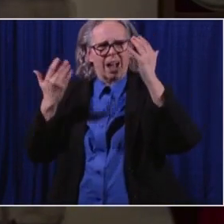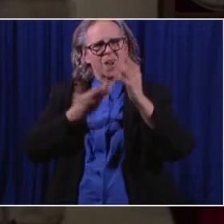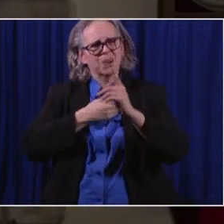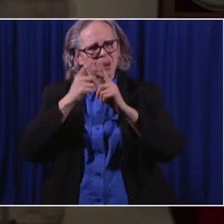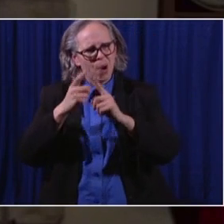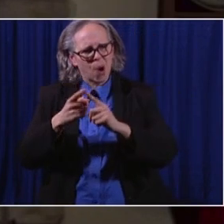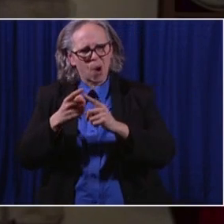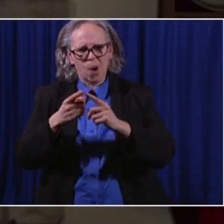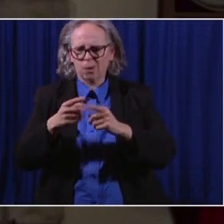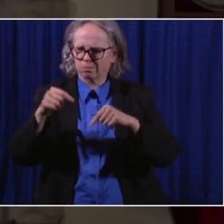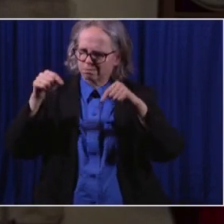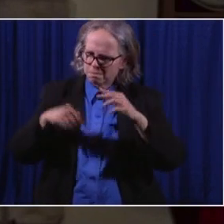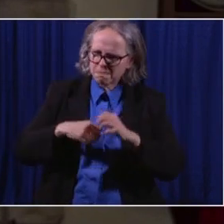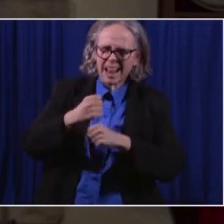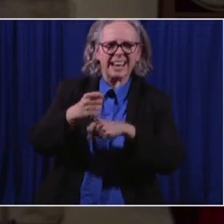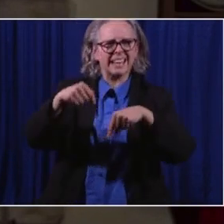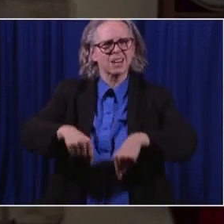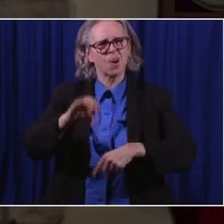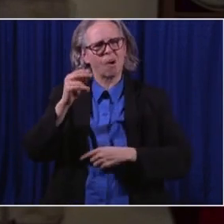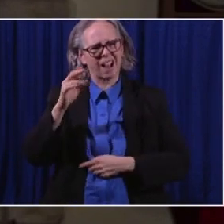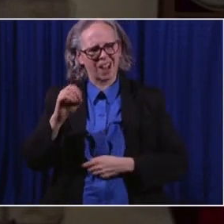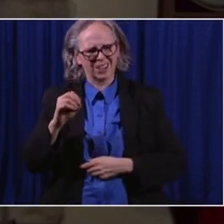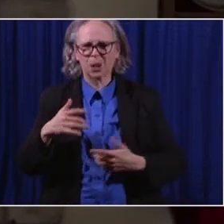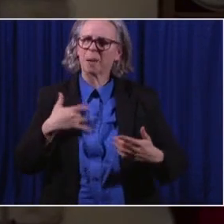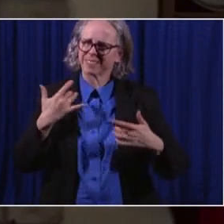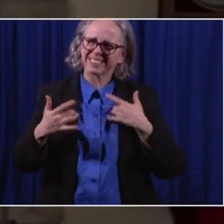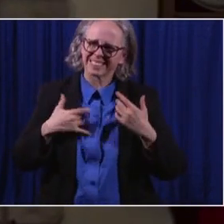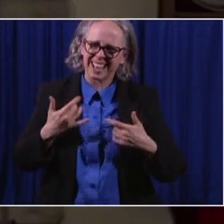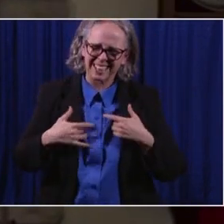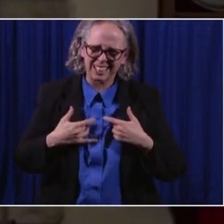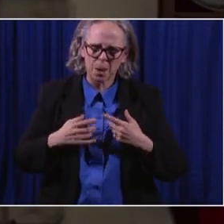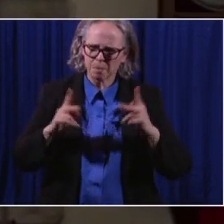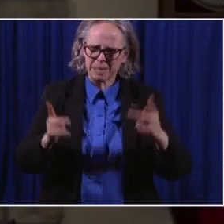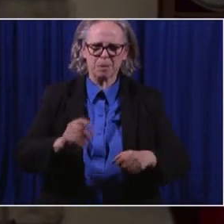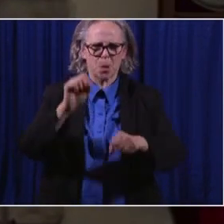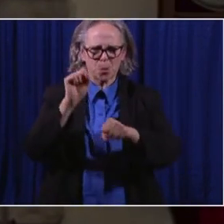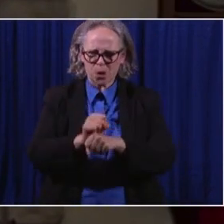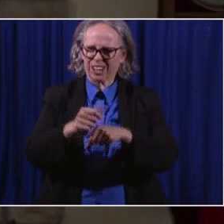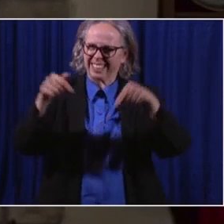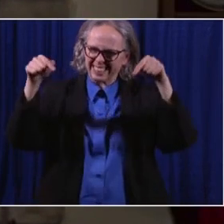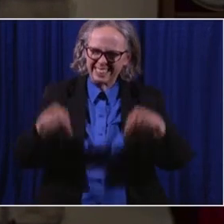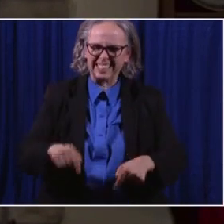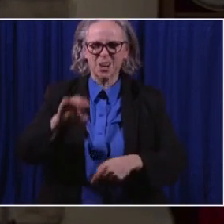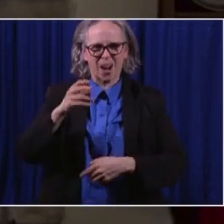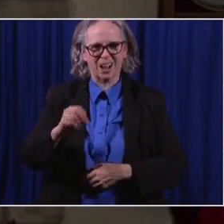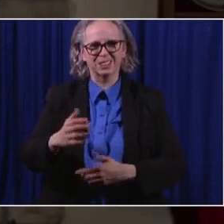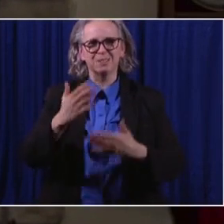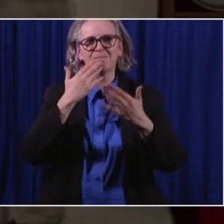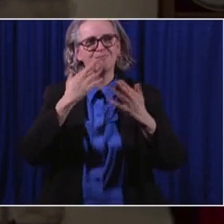thing. We're very, very happy about that. Ohio workers doing it. That's good. I think we're ready for questions.